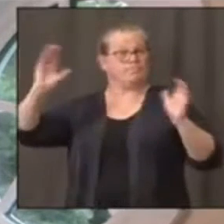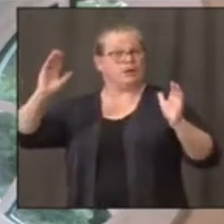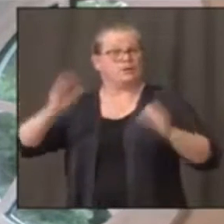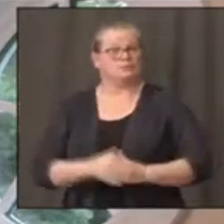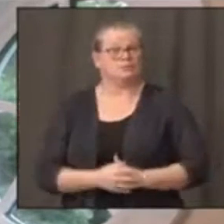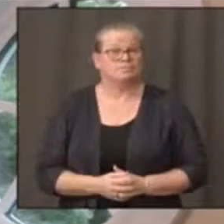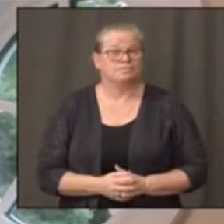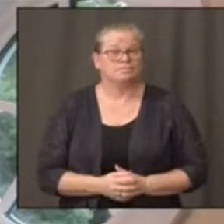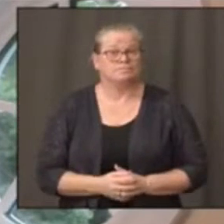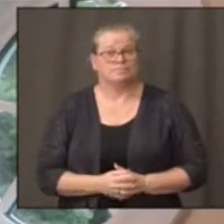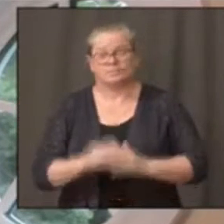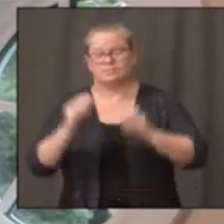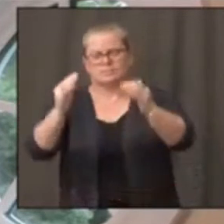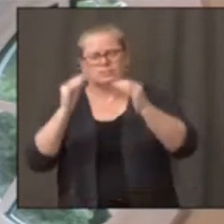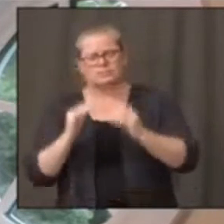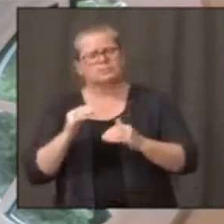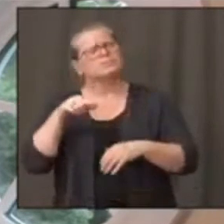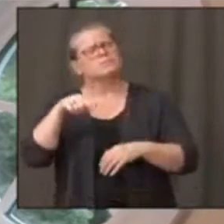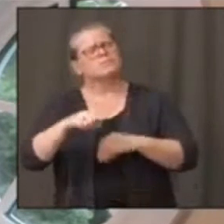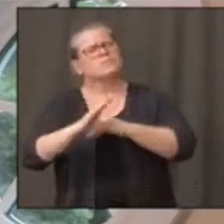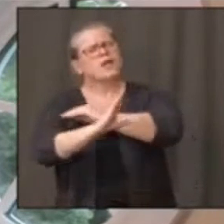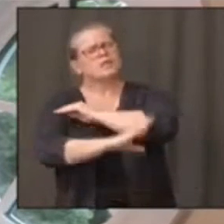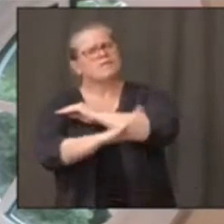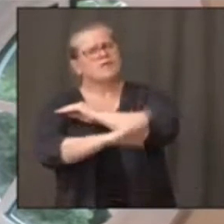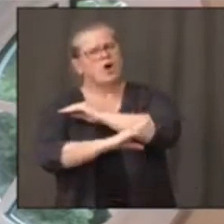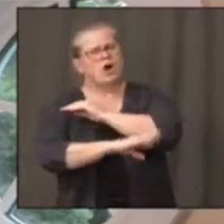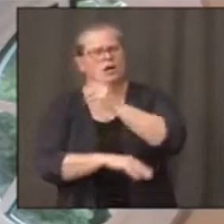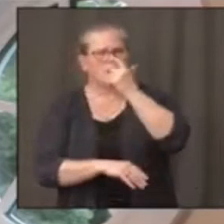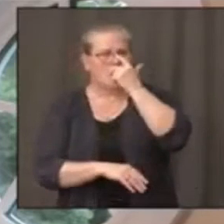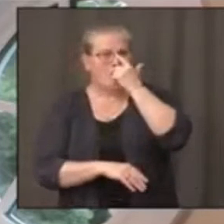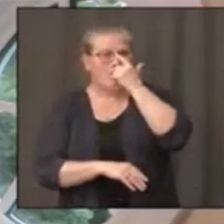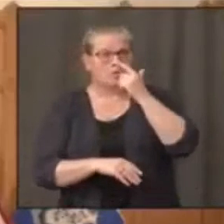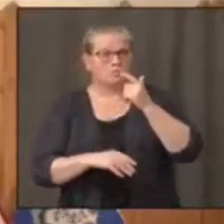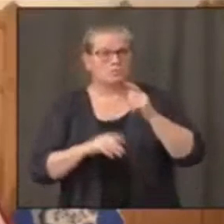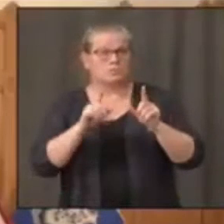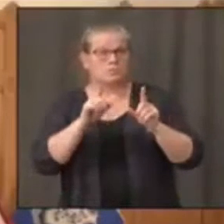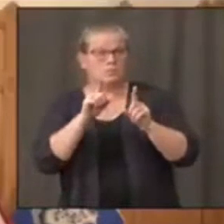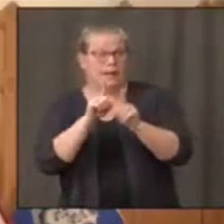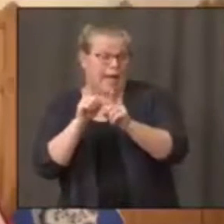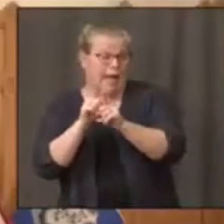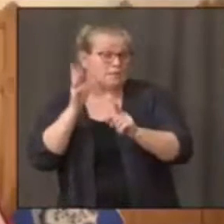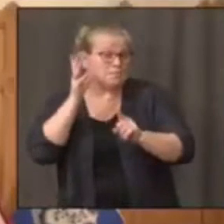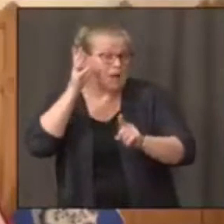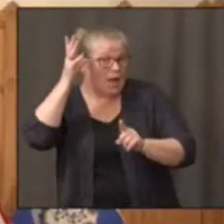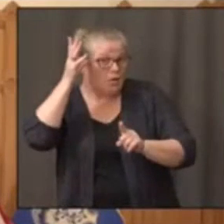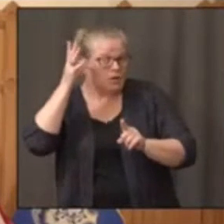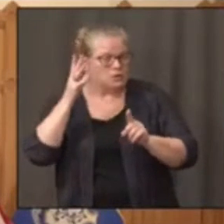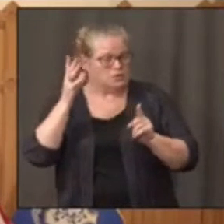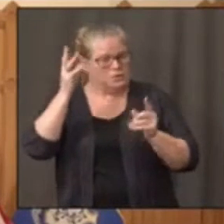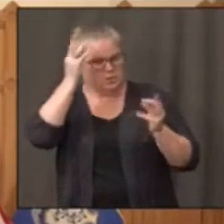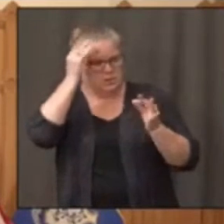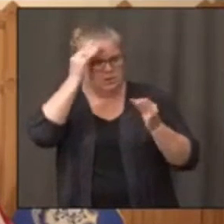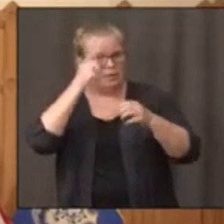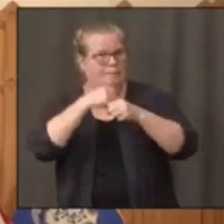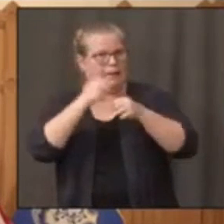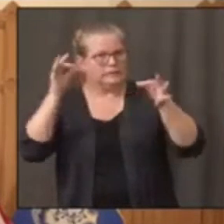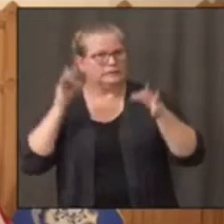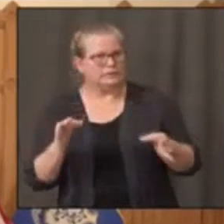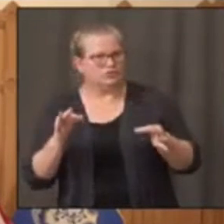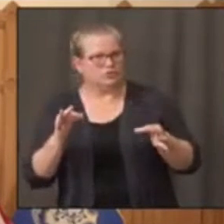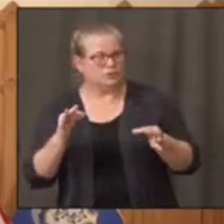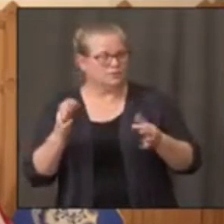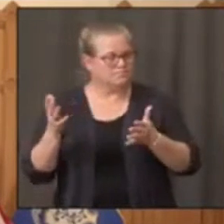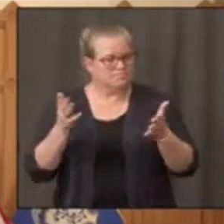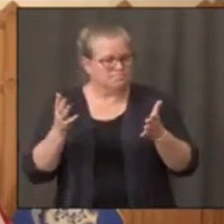fall when it comes to your decision as a parent about either removing your children or advising the local school